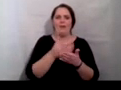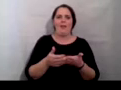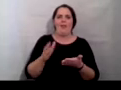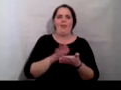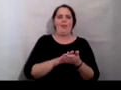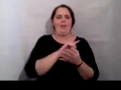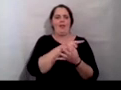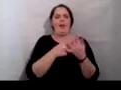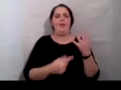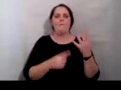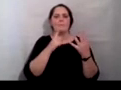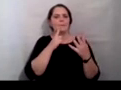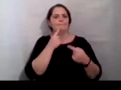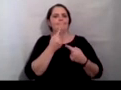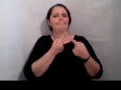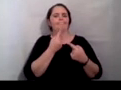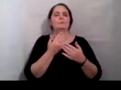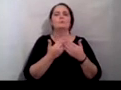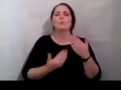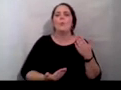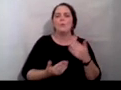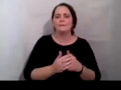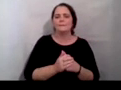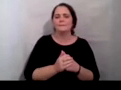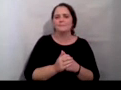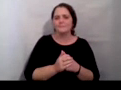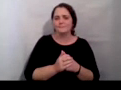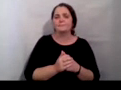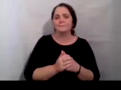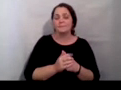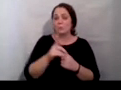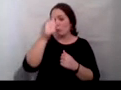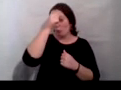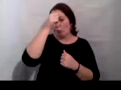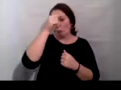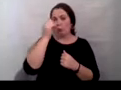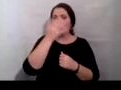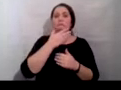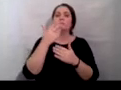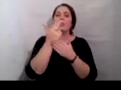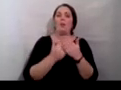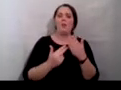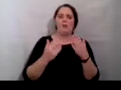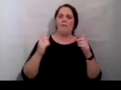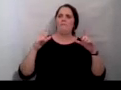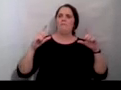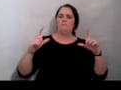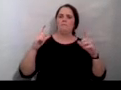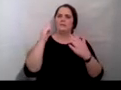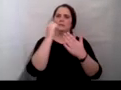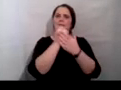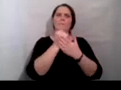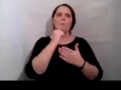they tell a visual story. Now, sometimes in Indigenous art, there are visual codes and symbols,